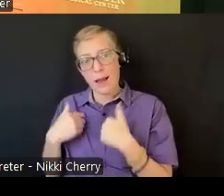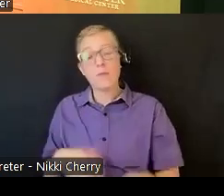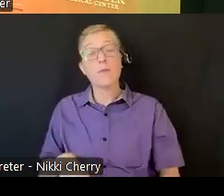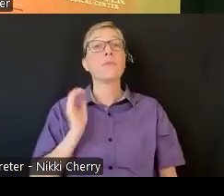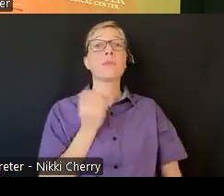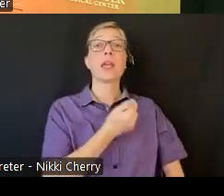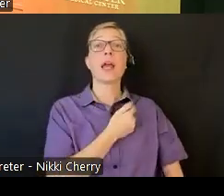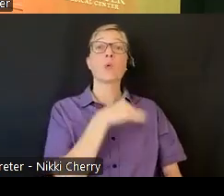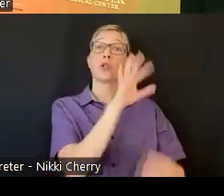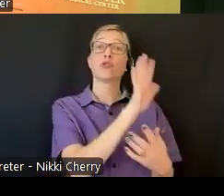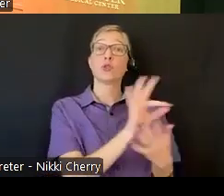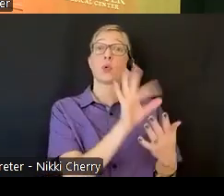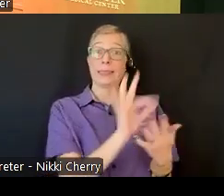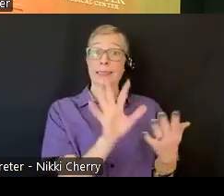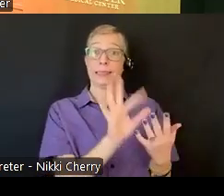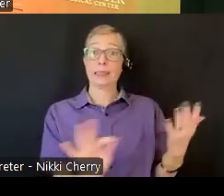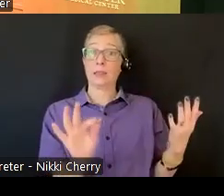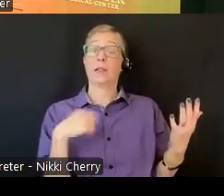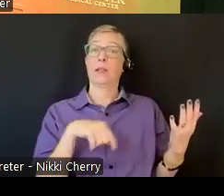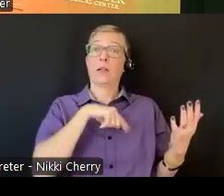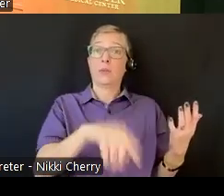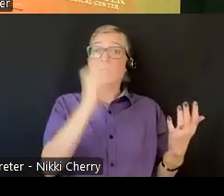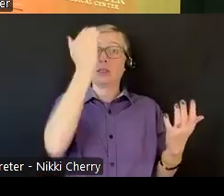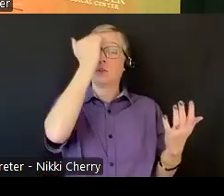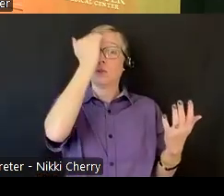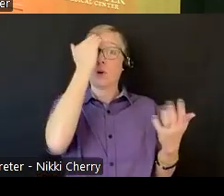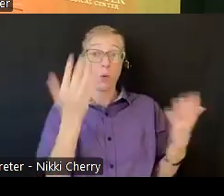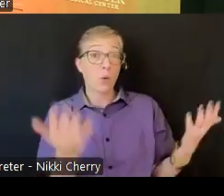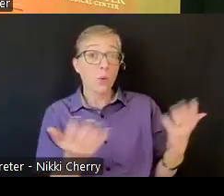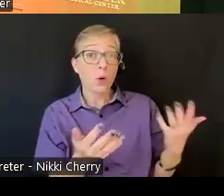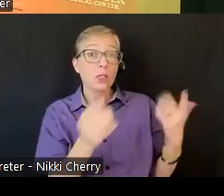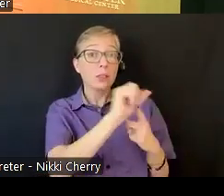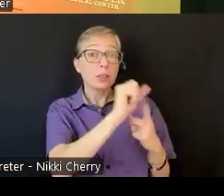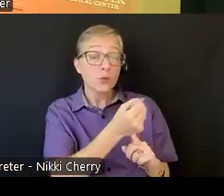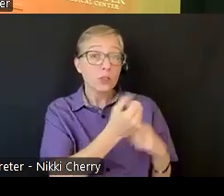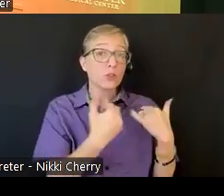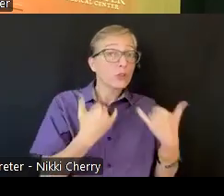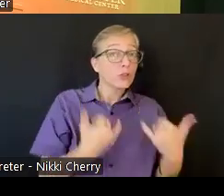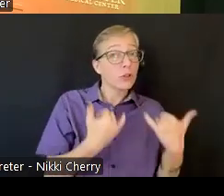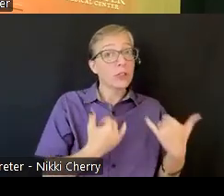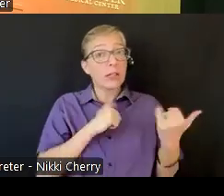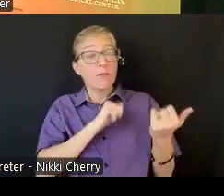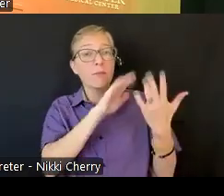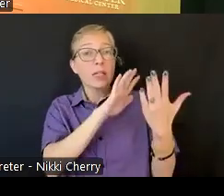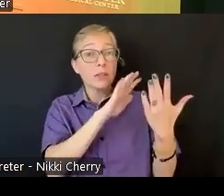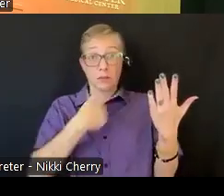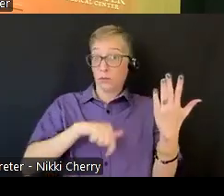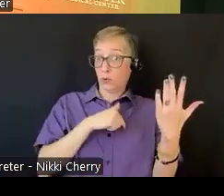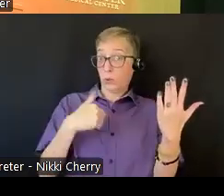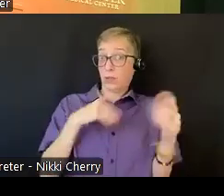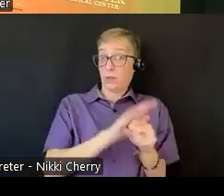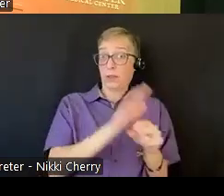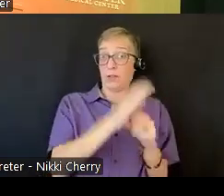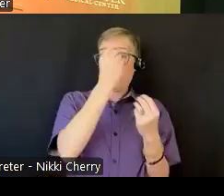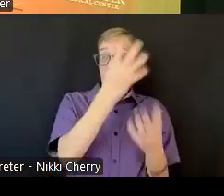the situation at hand, and do we have the right type of the data and information? And do we